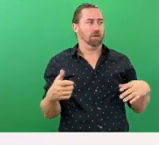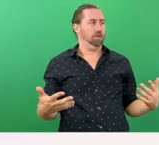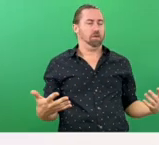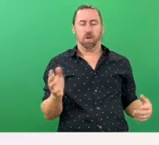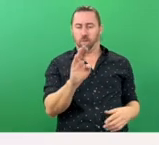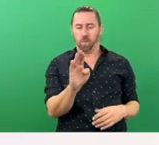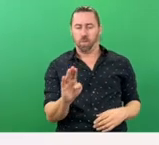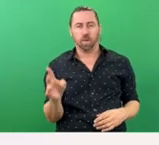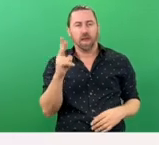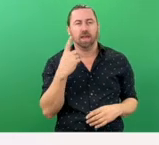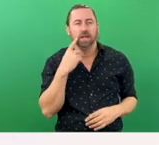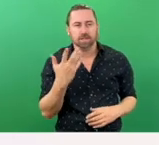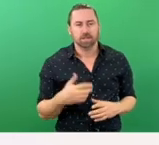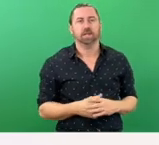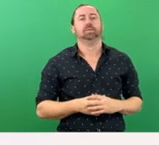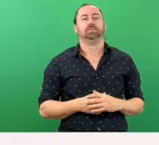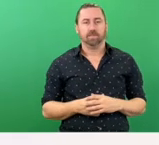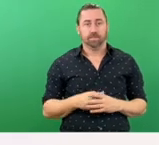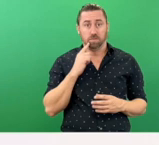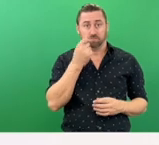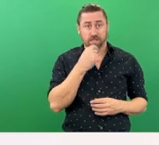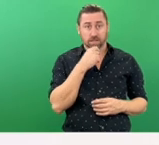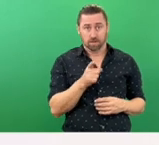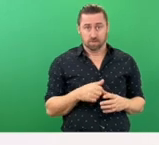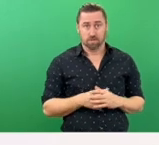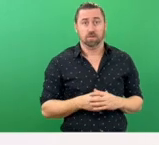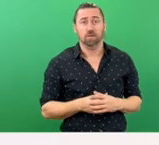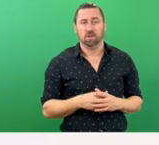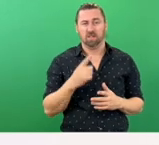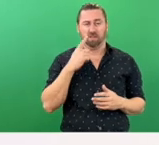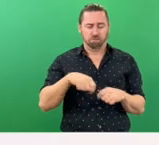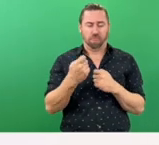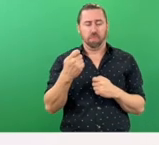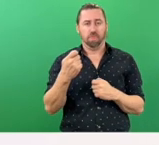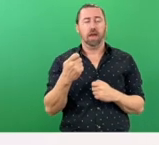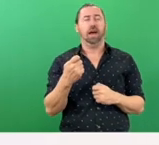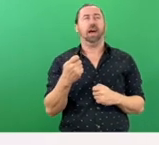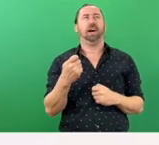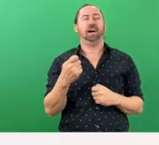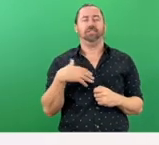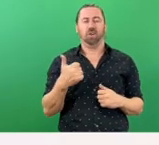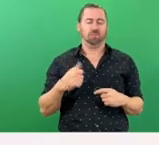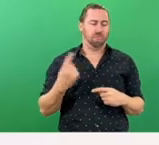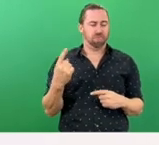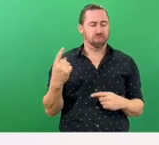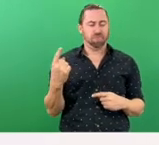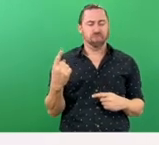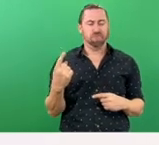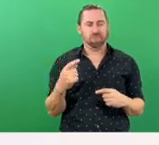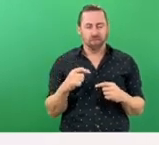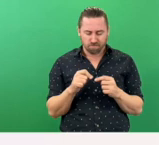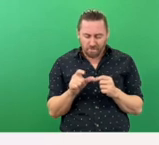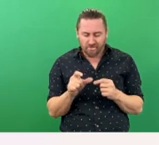let me take you through how to do this. I'm going to take a pencil right here, and I'm just going to destroy it. Ah, that was satisfying. Just snapped